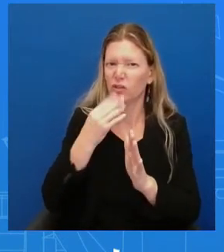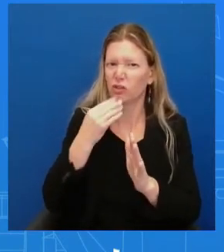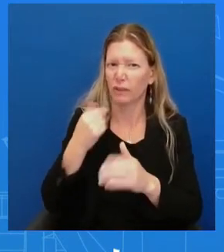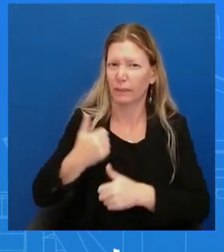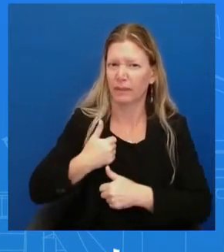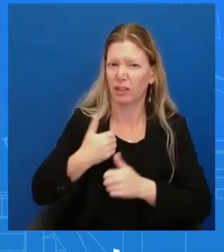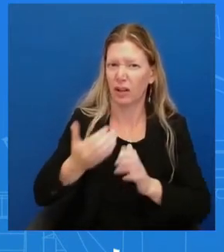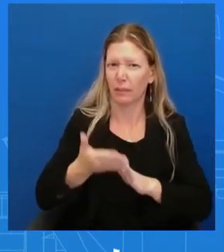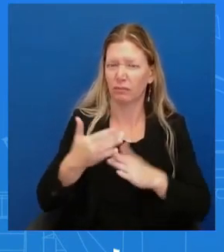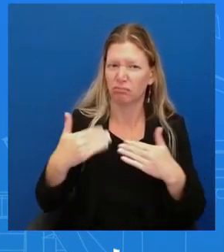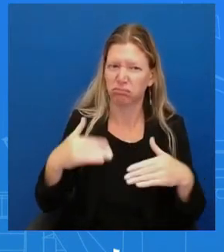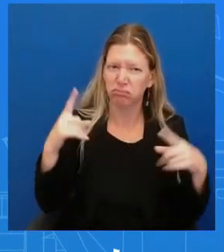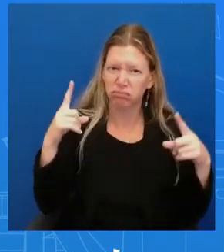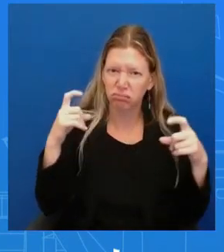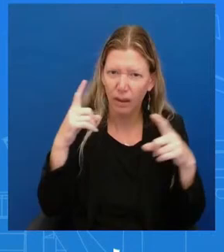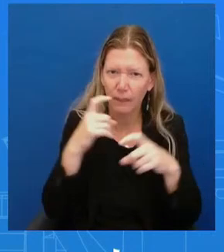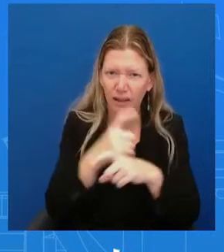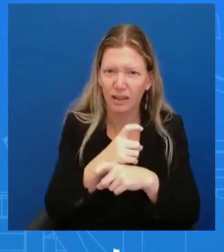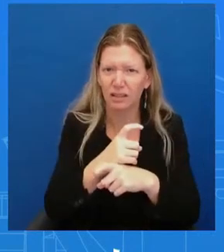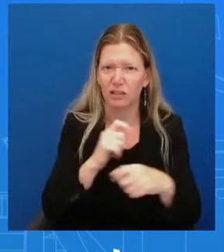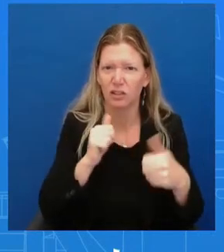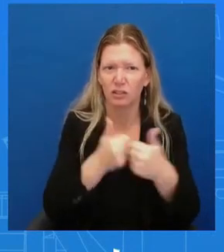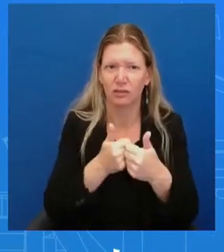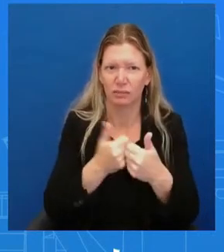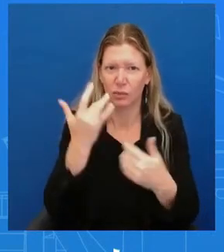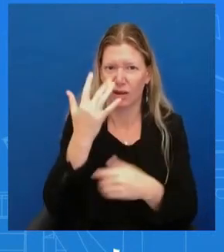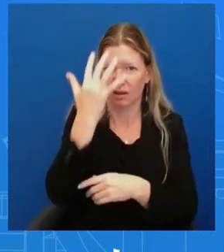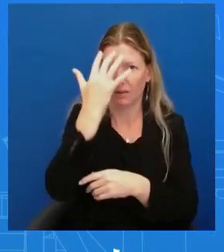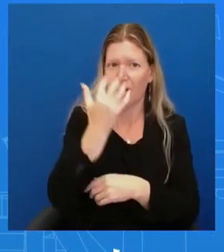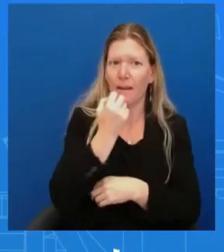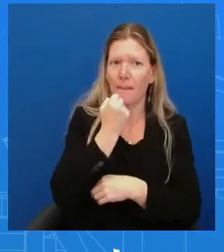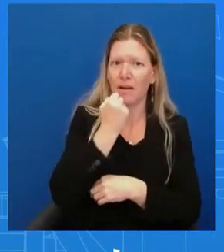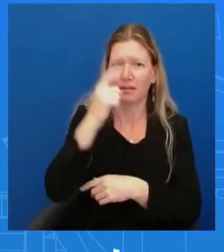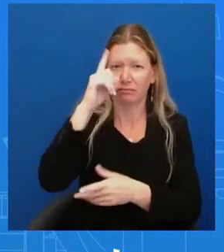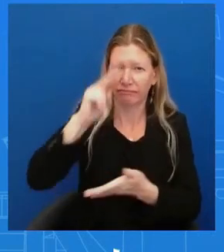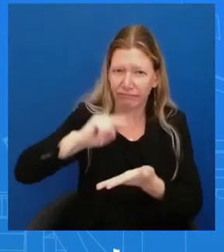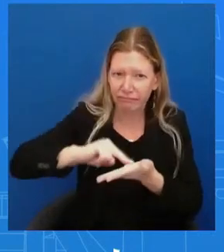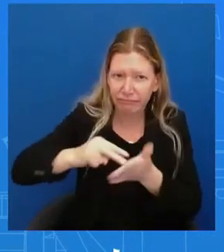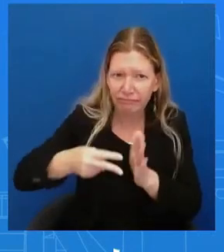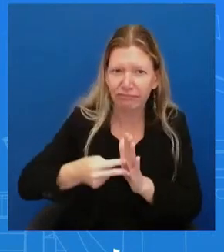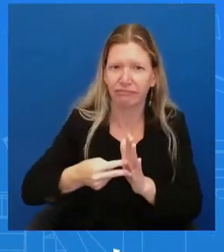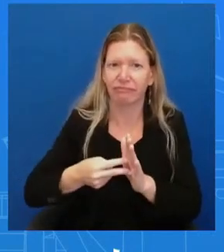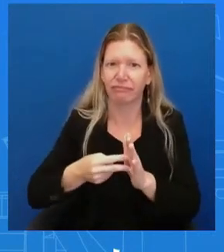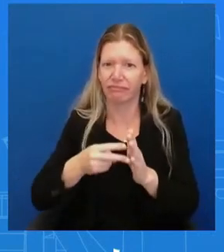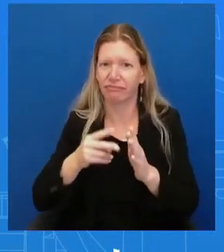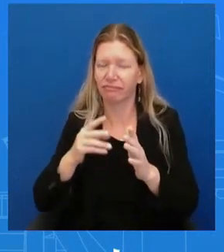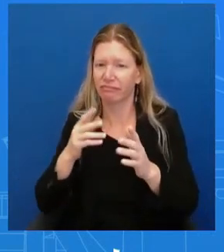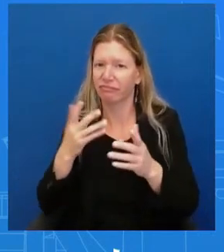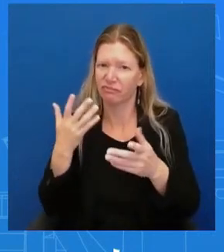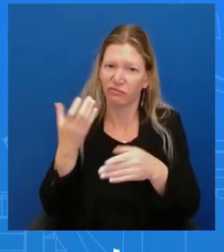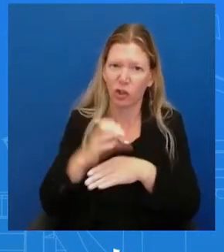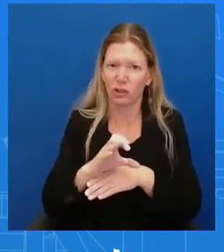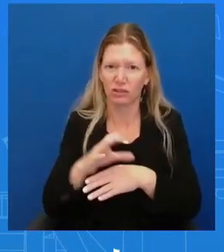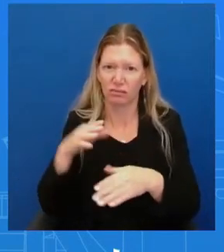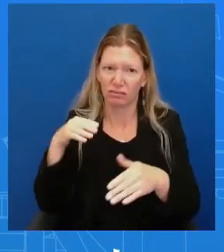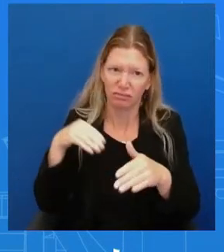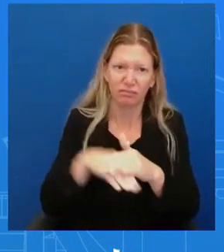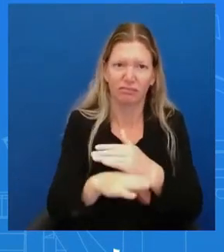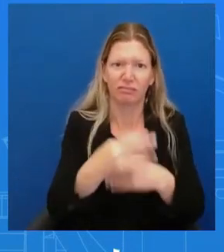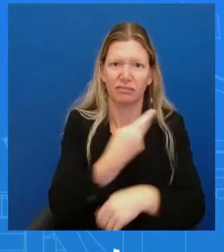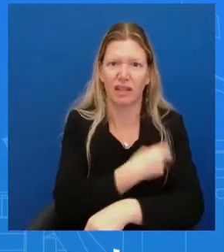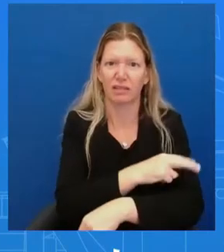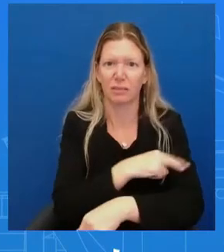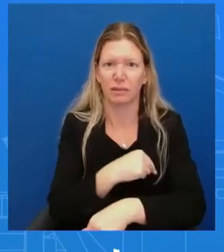infrastructure, into these hospitals. And so we've been very clear as it relates to the footage, as it relates to the photos and